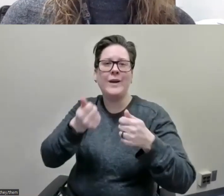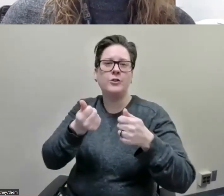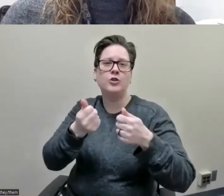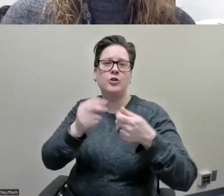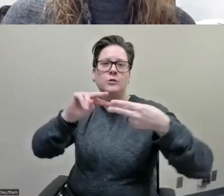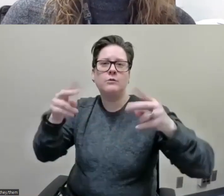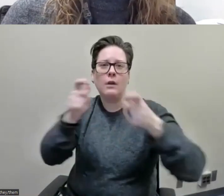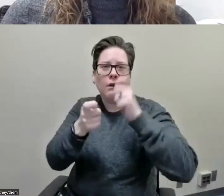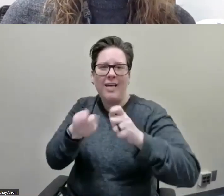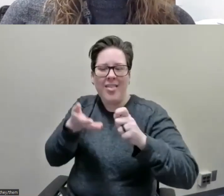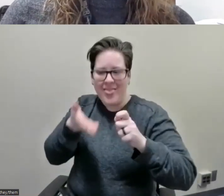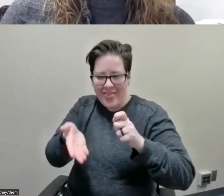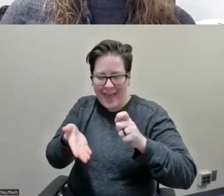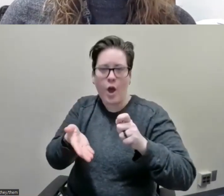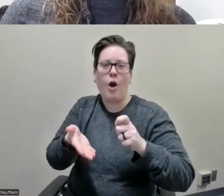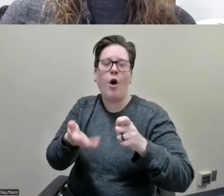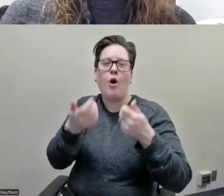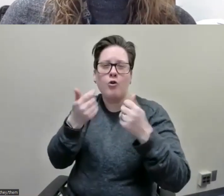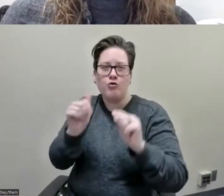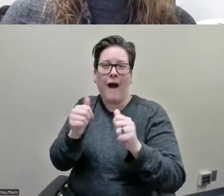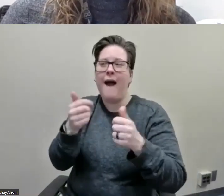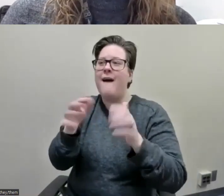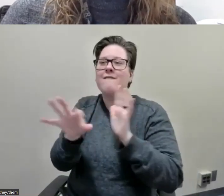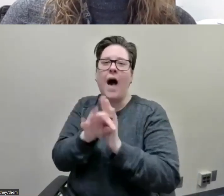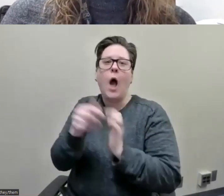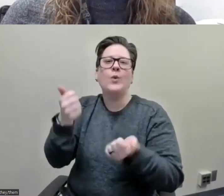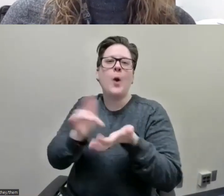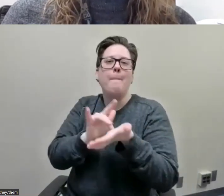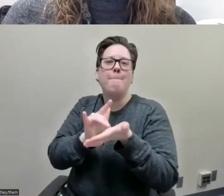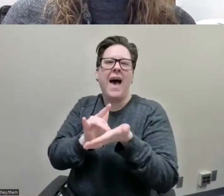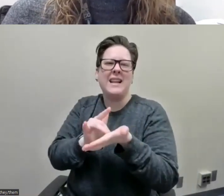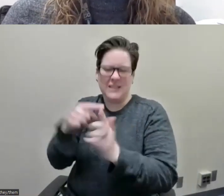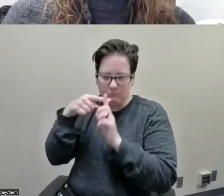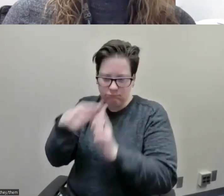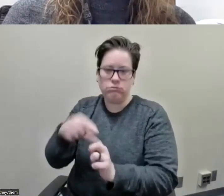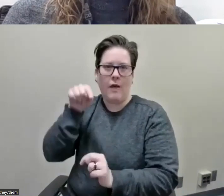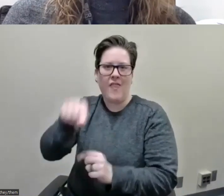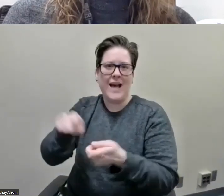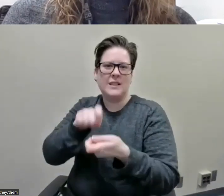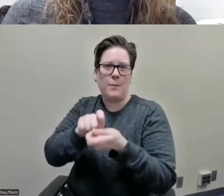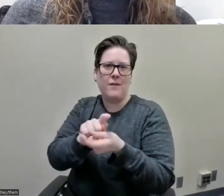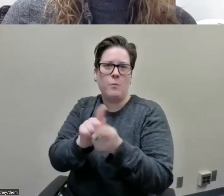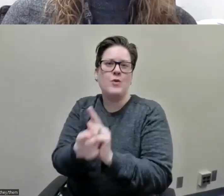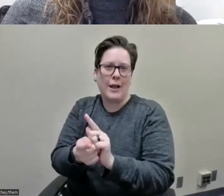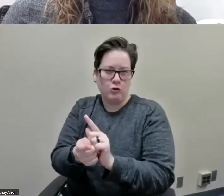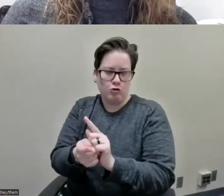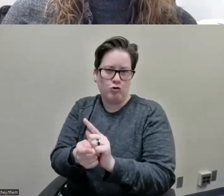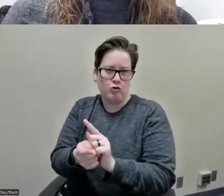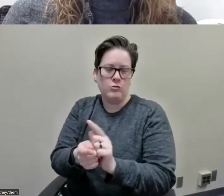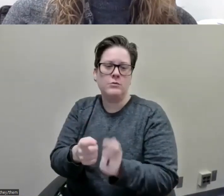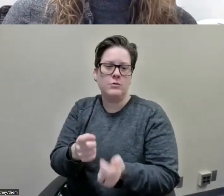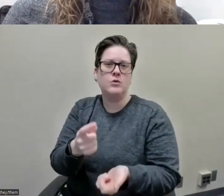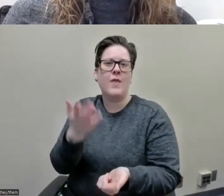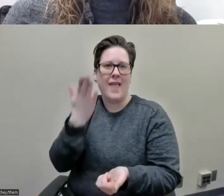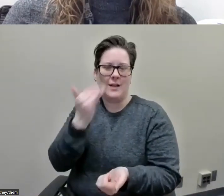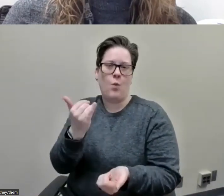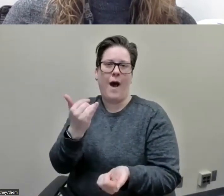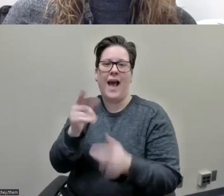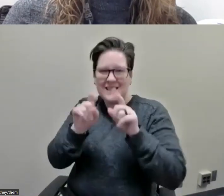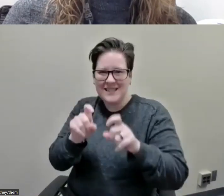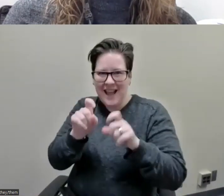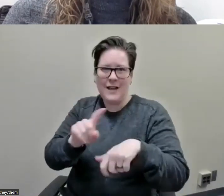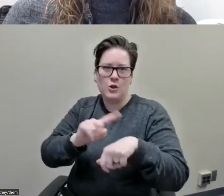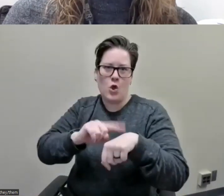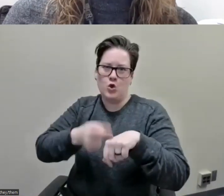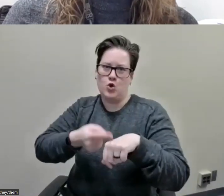and oncology is looking to find the medication that will target those specific mutations. So we see cancer genetic testing in